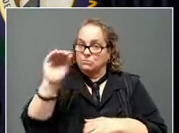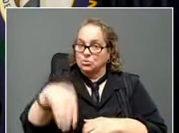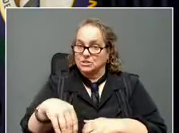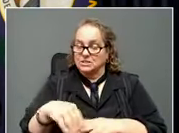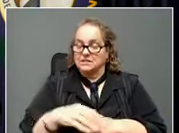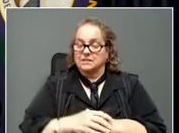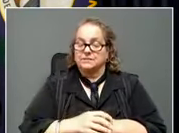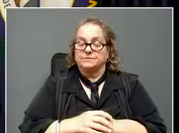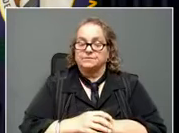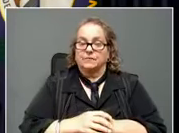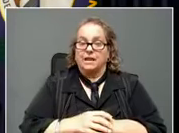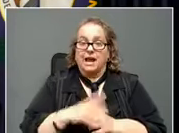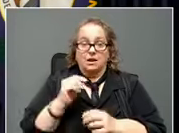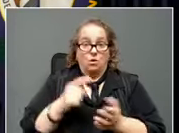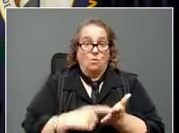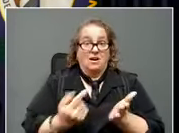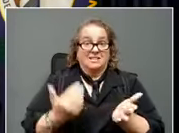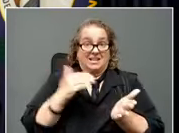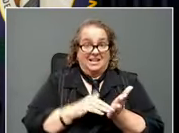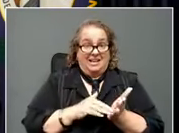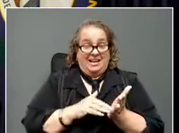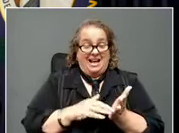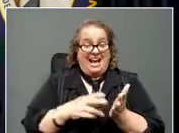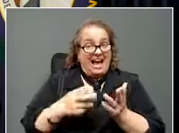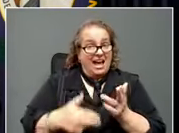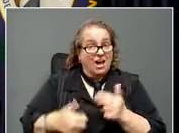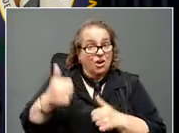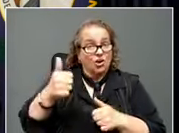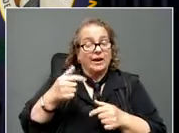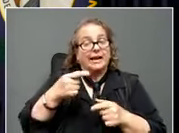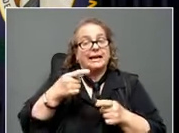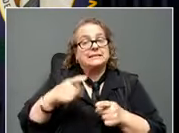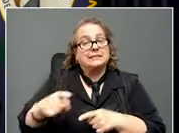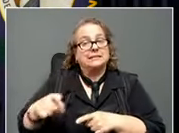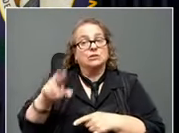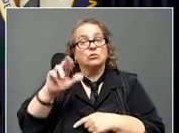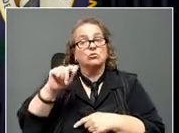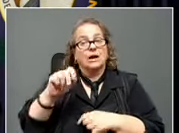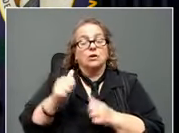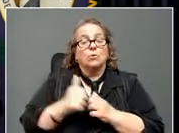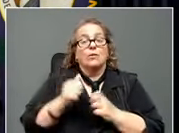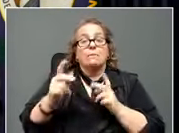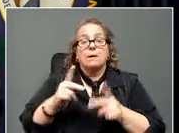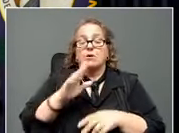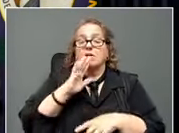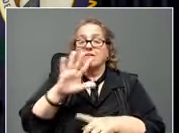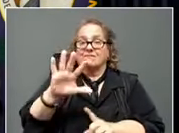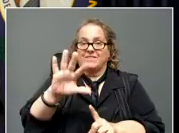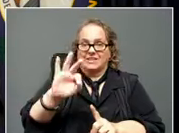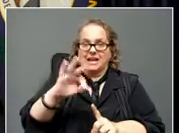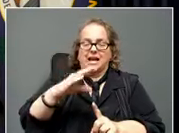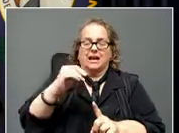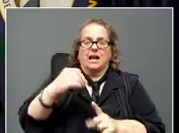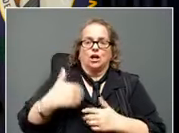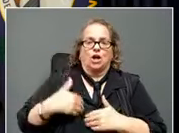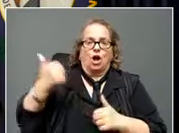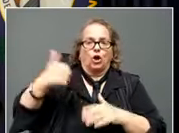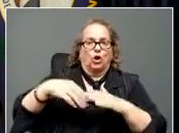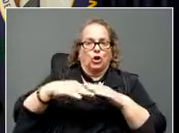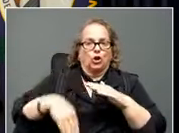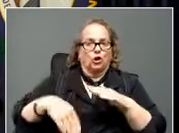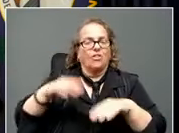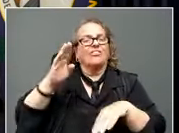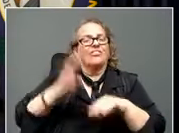And once again, a higher incident rate amongst people 59 years and younger than 50 and older.